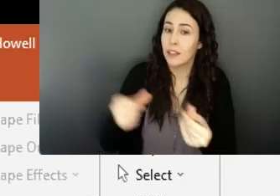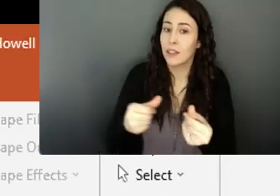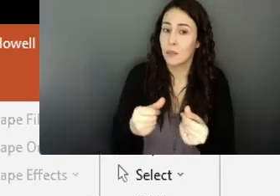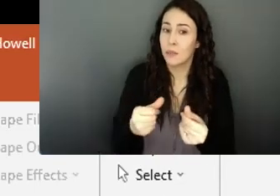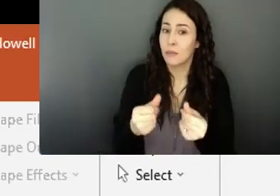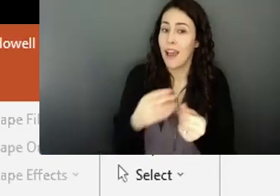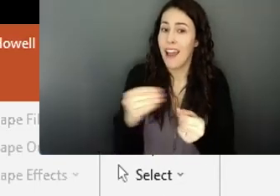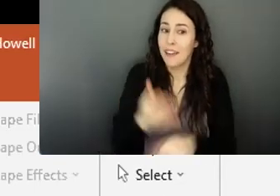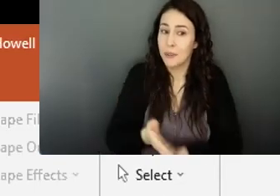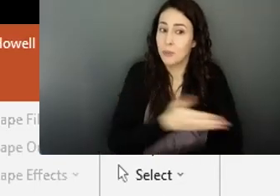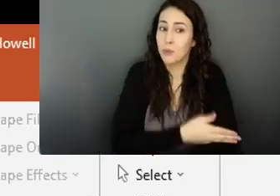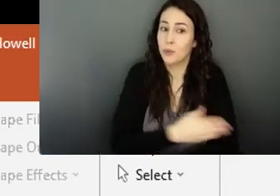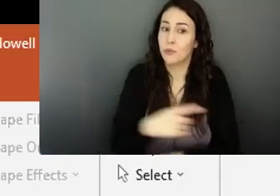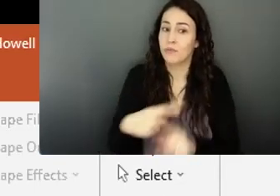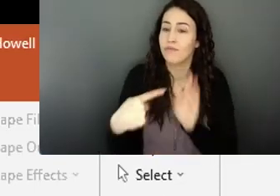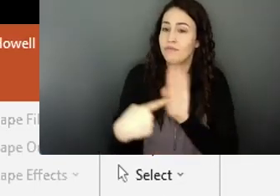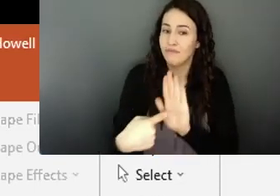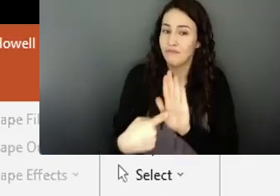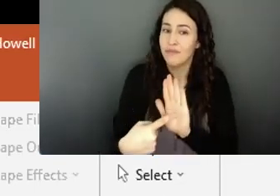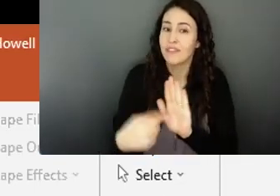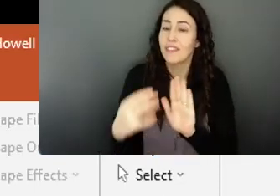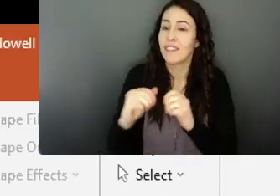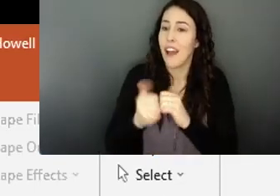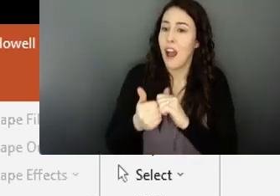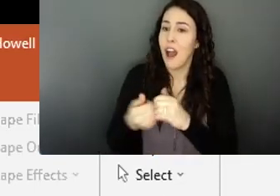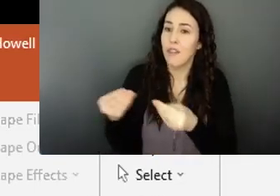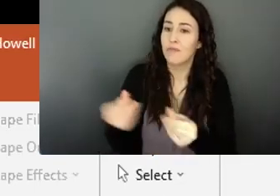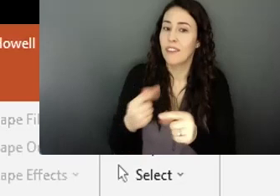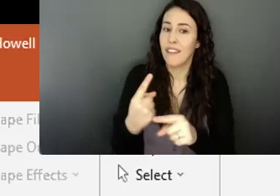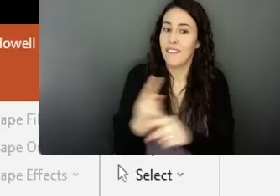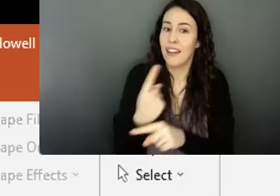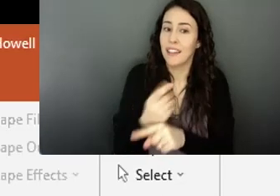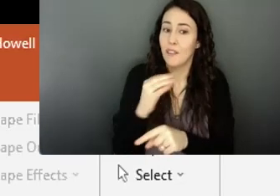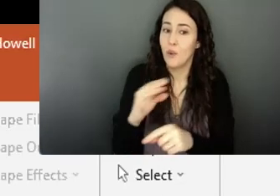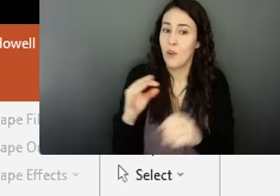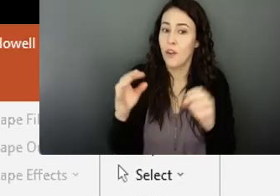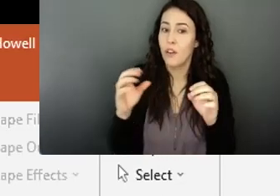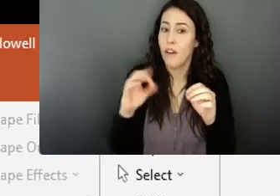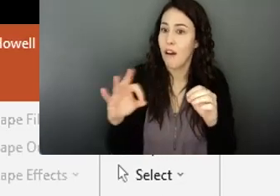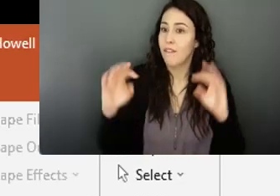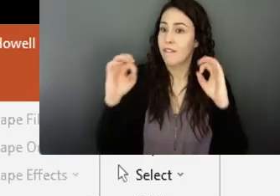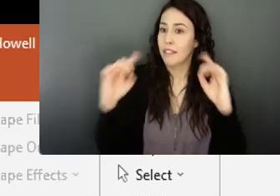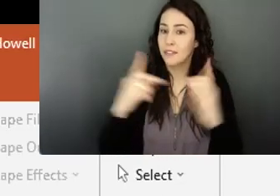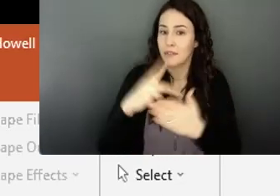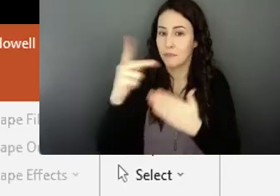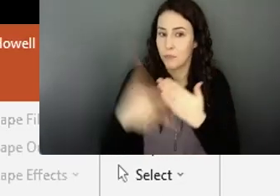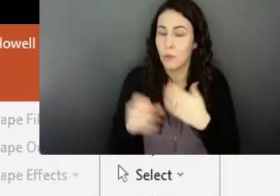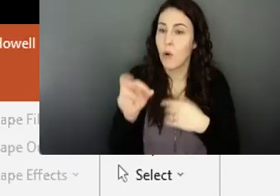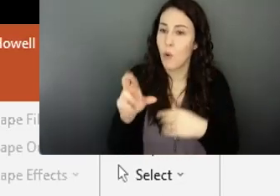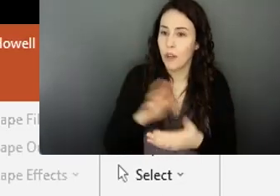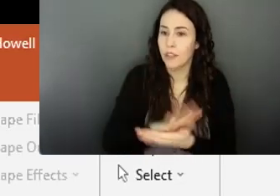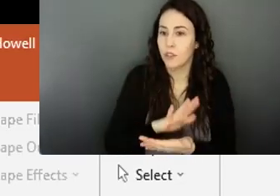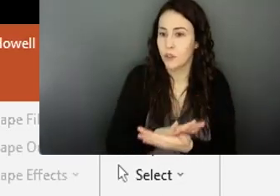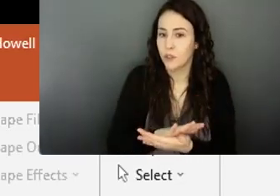the effectiveness of an educational program or institution. And as we break that